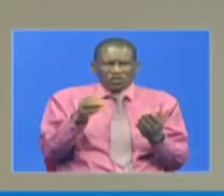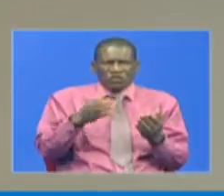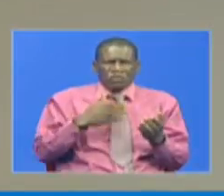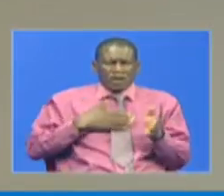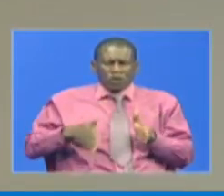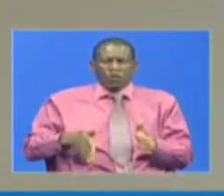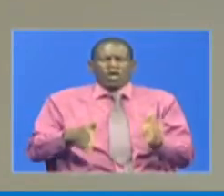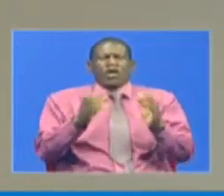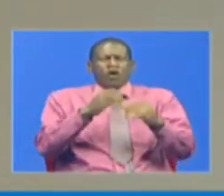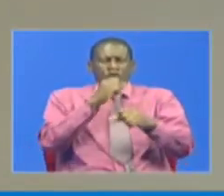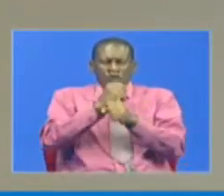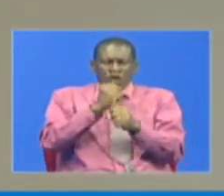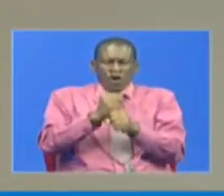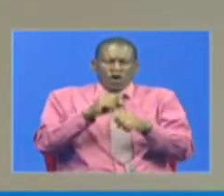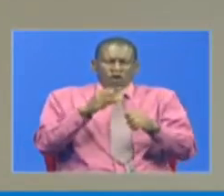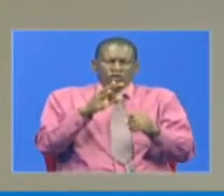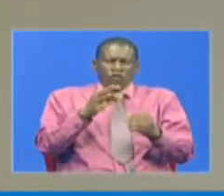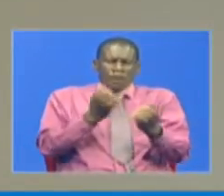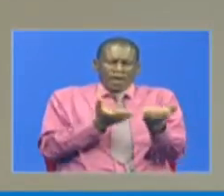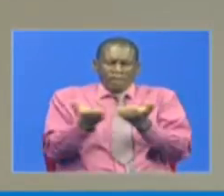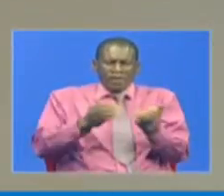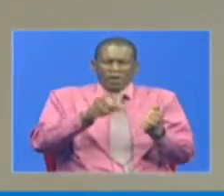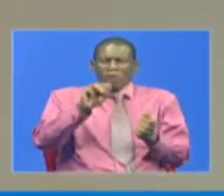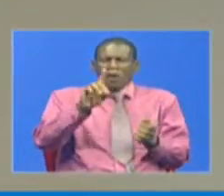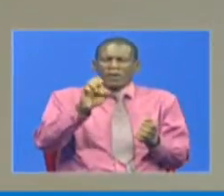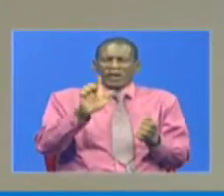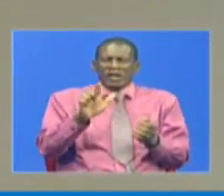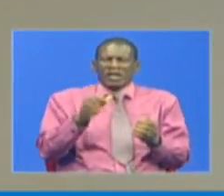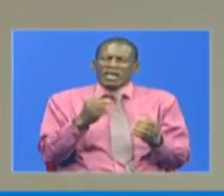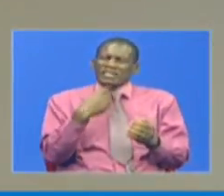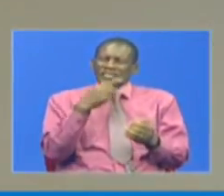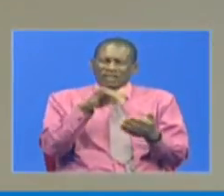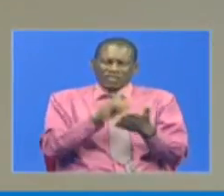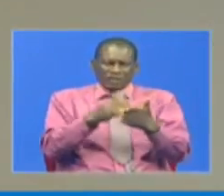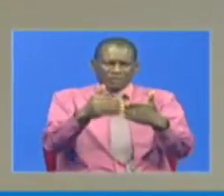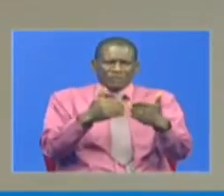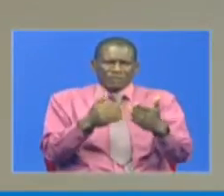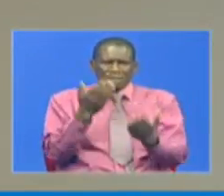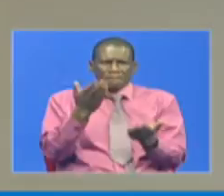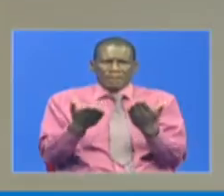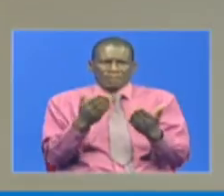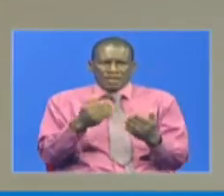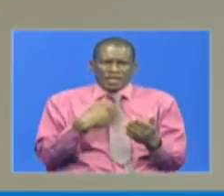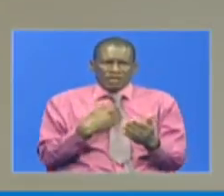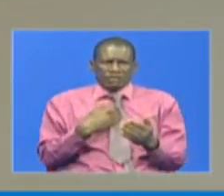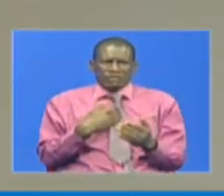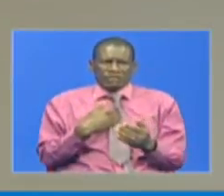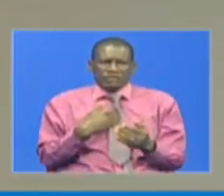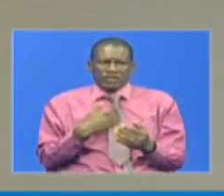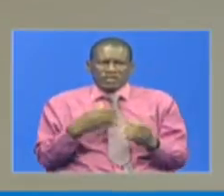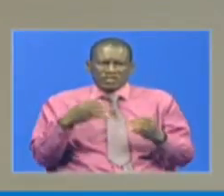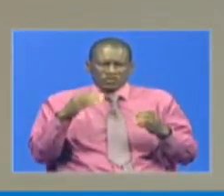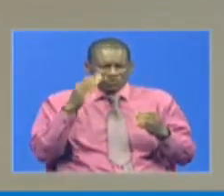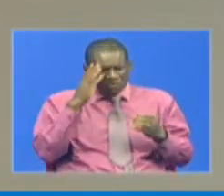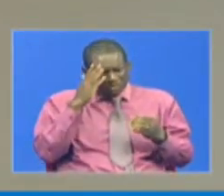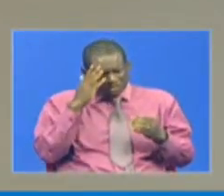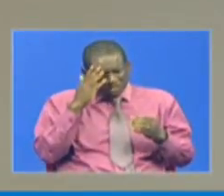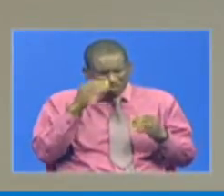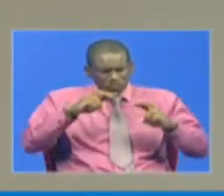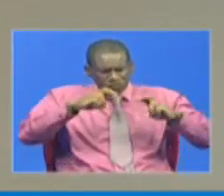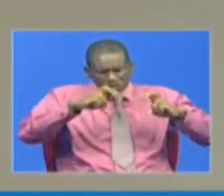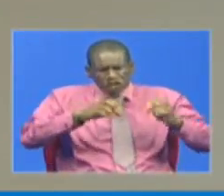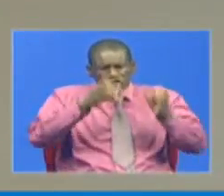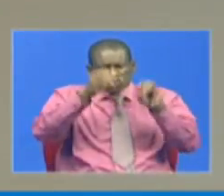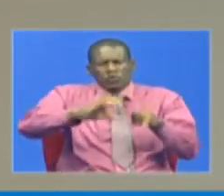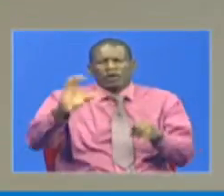of operating or my business model? So I mentioned that a bit earlier. Maybe I have to go for a new customer segment. Maybe